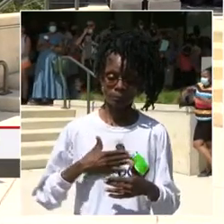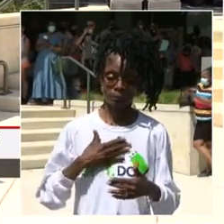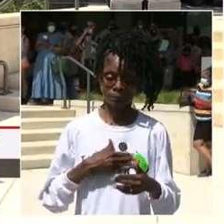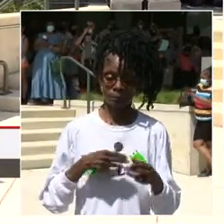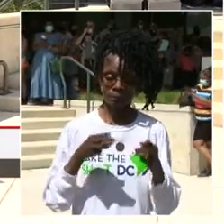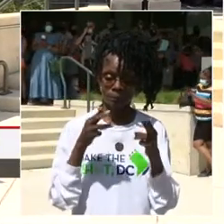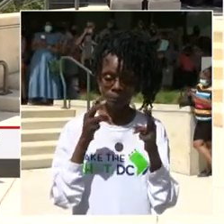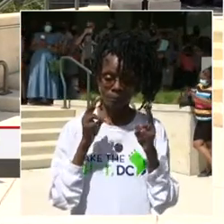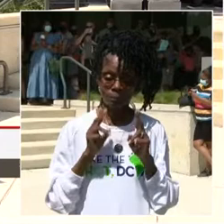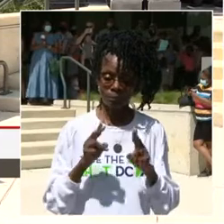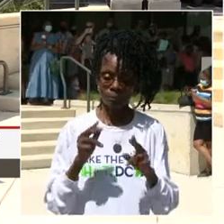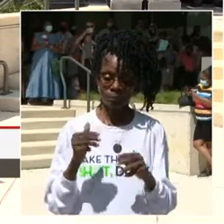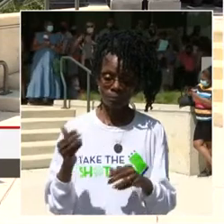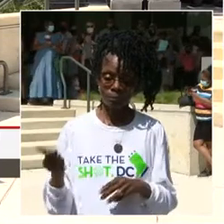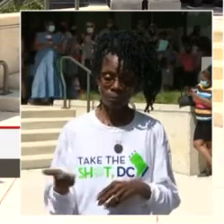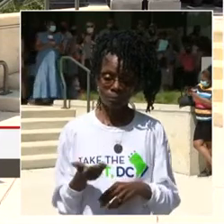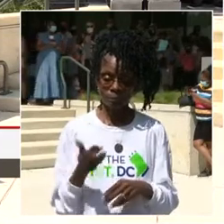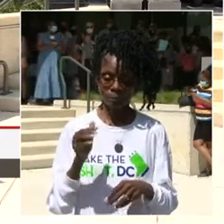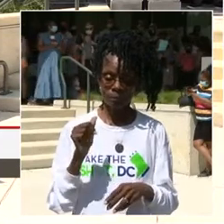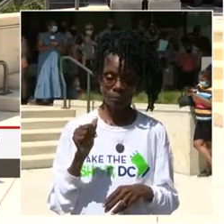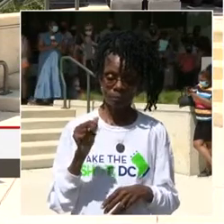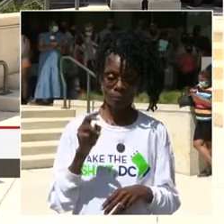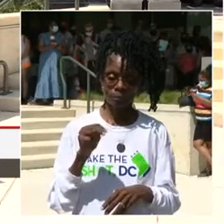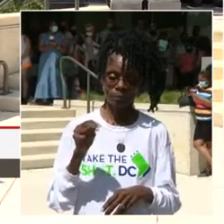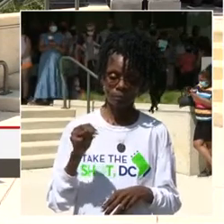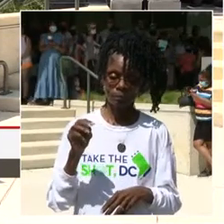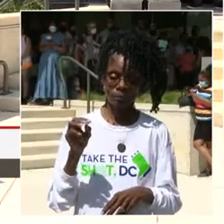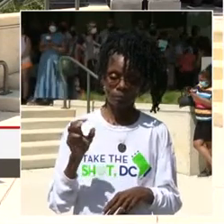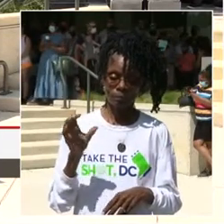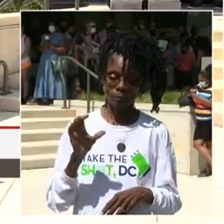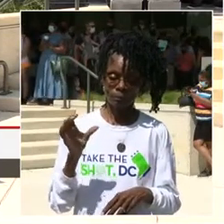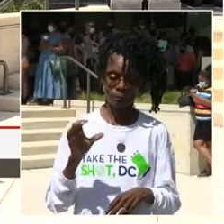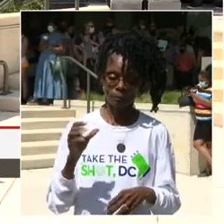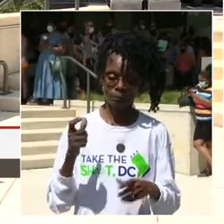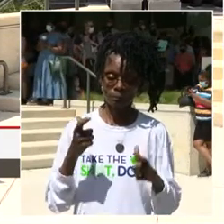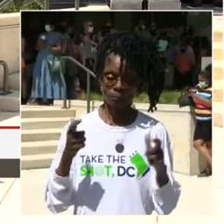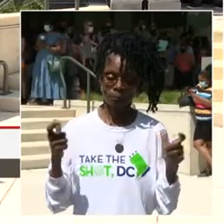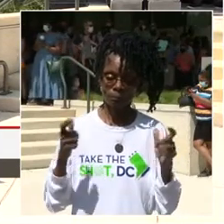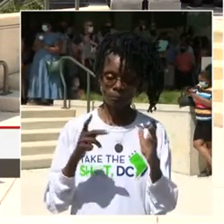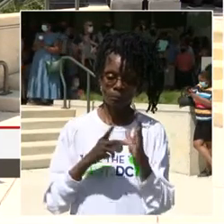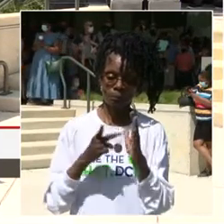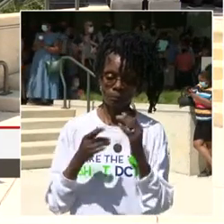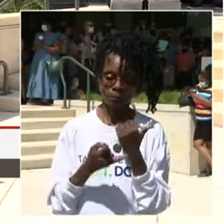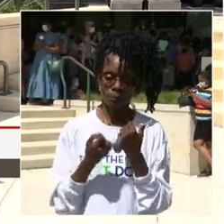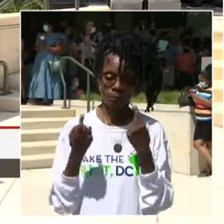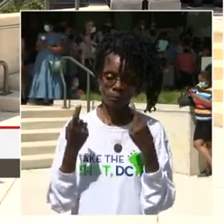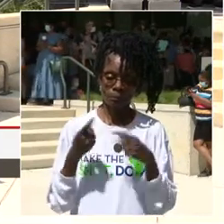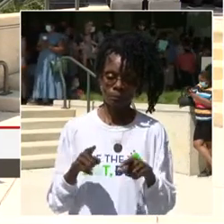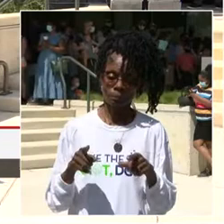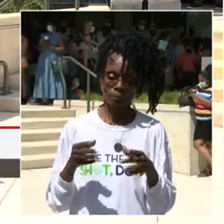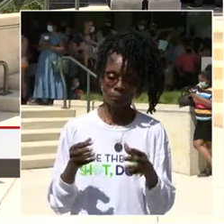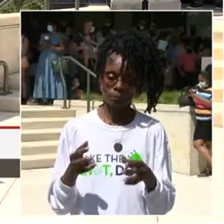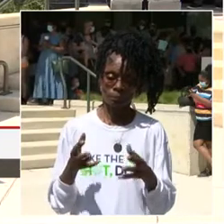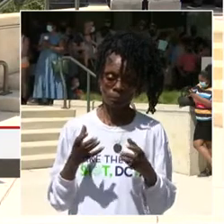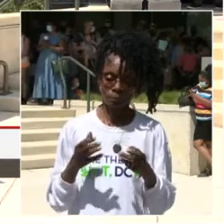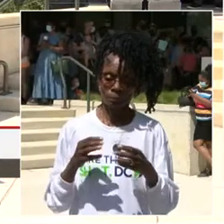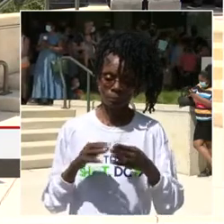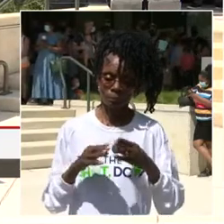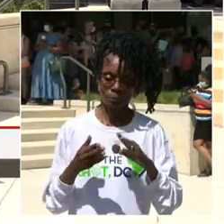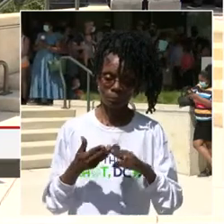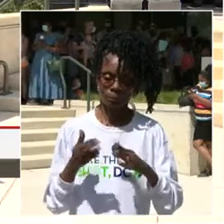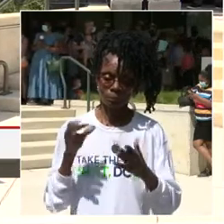ANC commissioner. We know with big, big projects like this, we always want the community to be